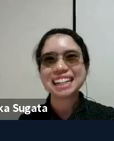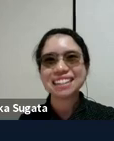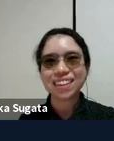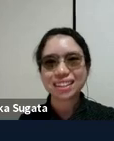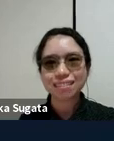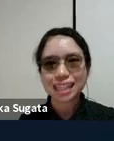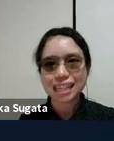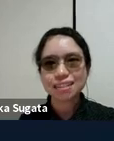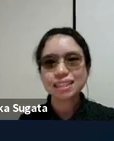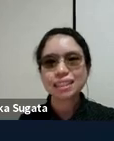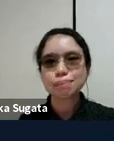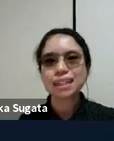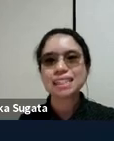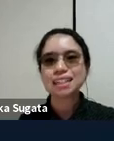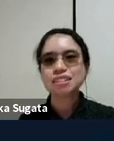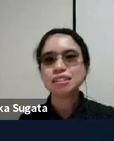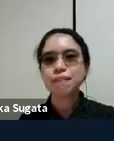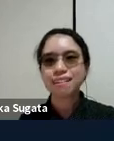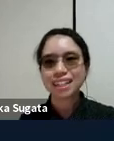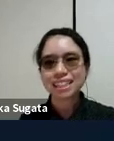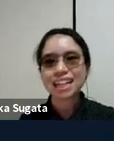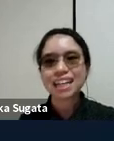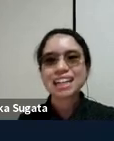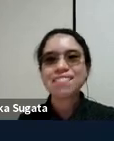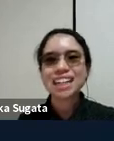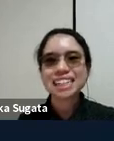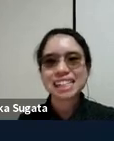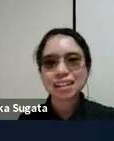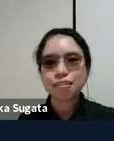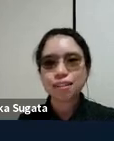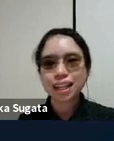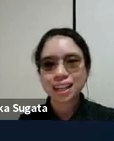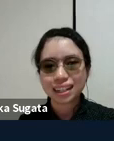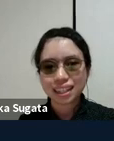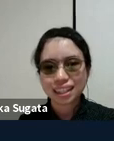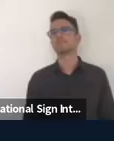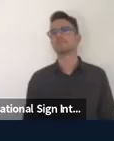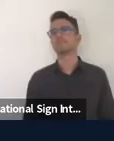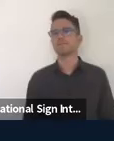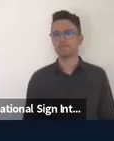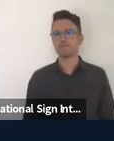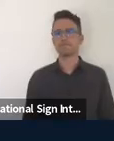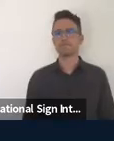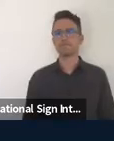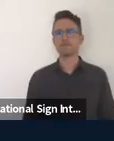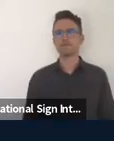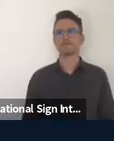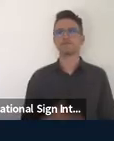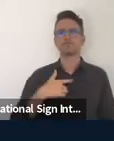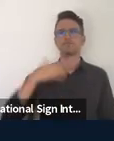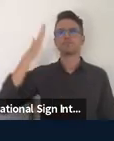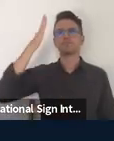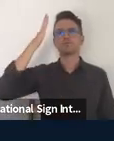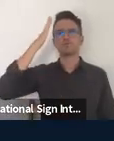the silent minority, to express their true feelings that may easily go unheard. Now, all